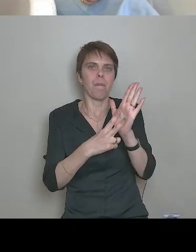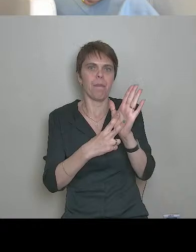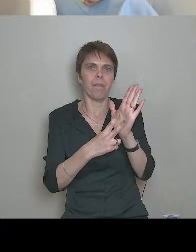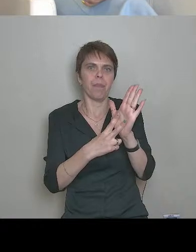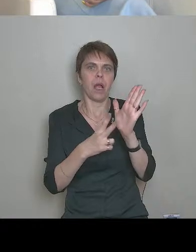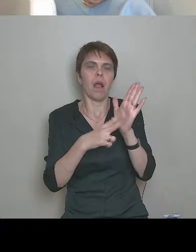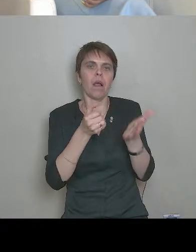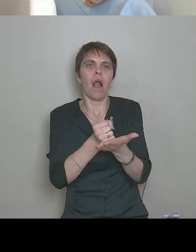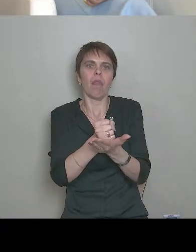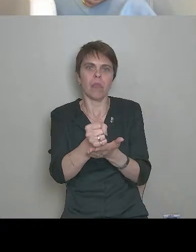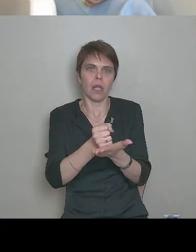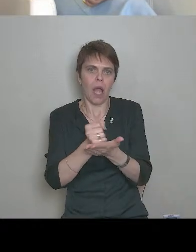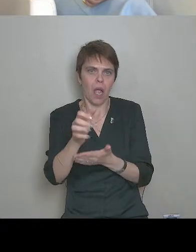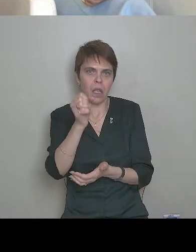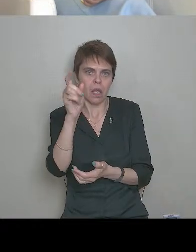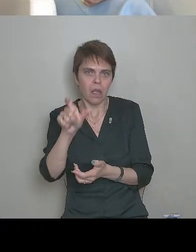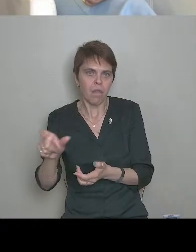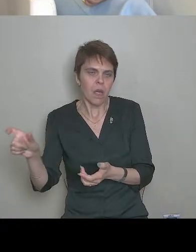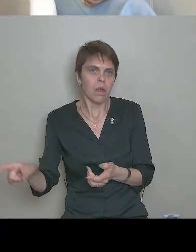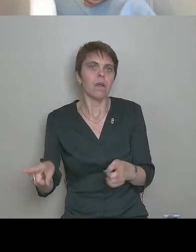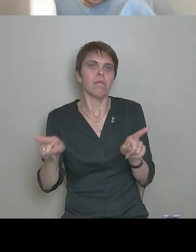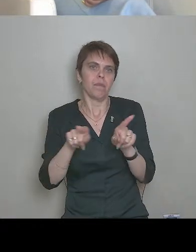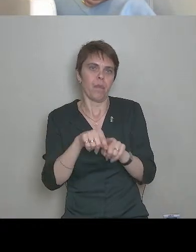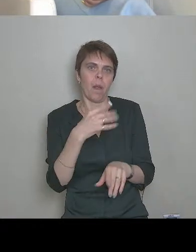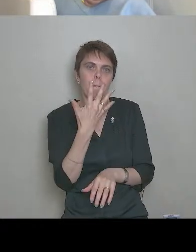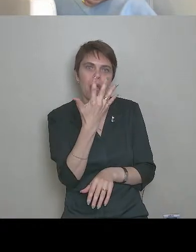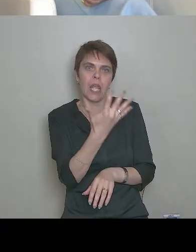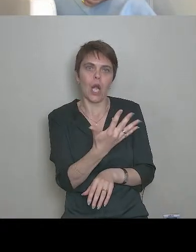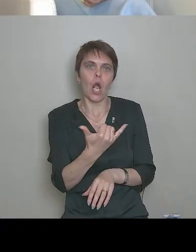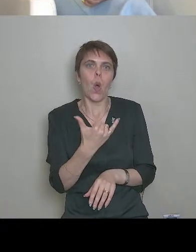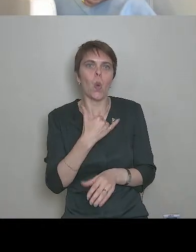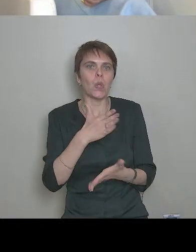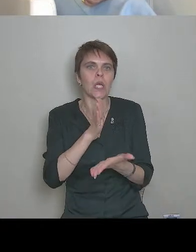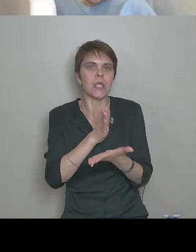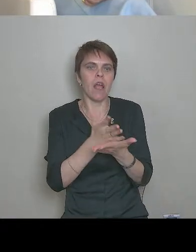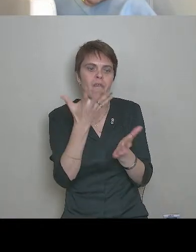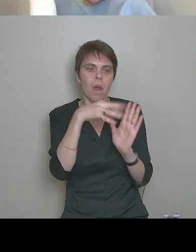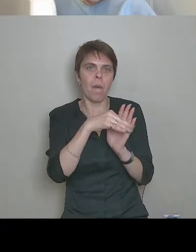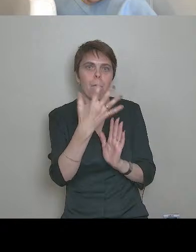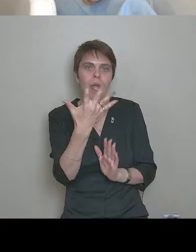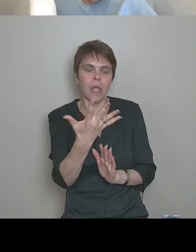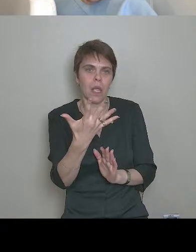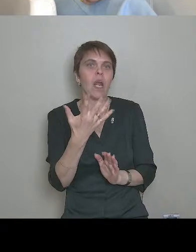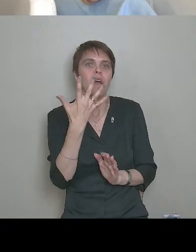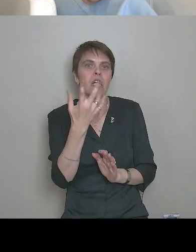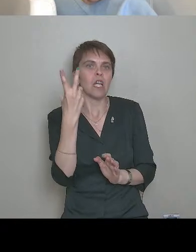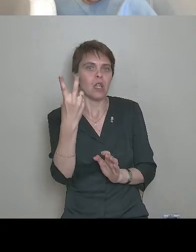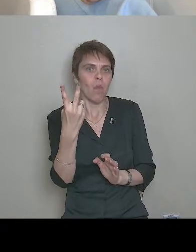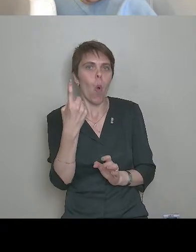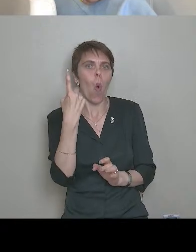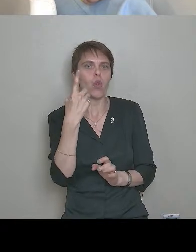you have 7 candidates, for instance, so we have 5